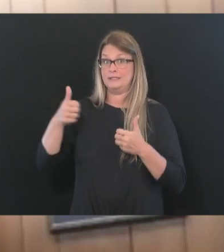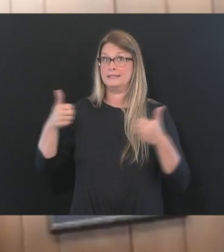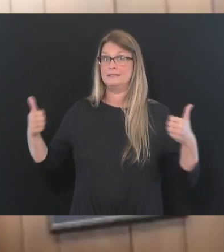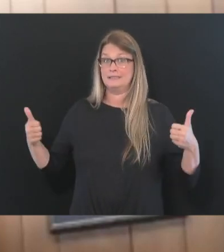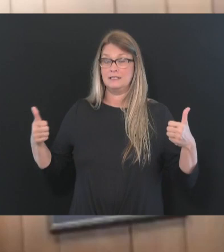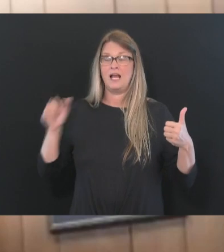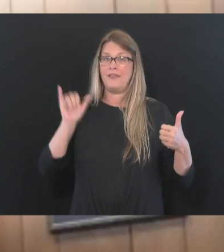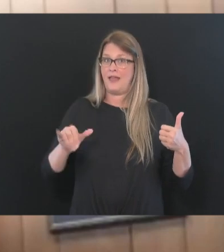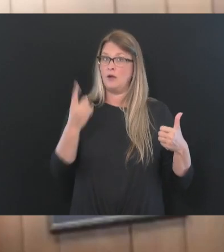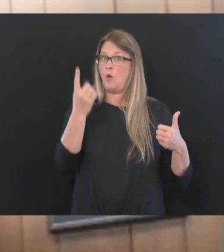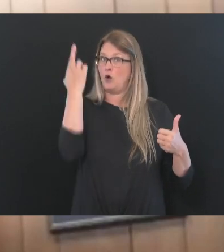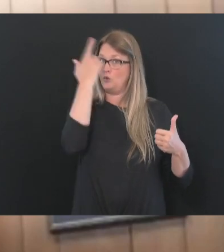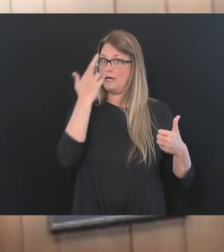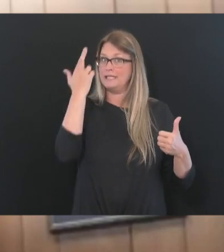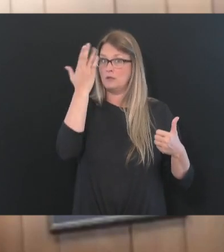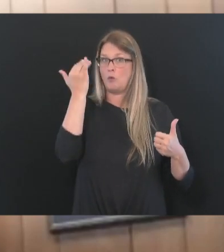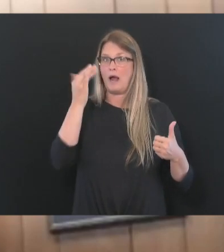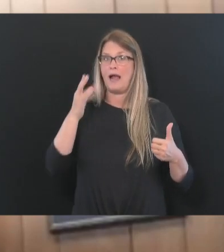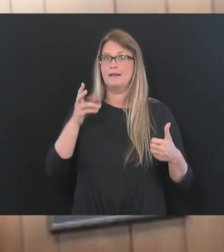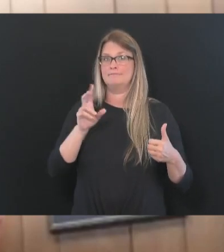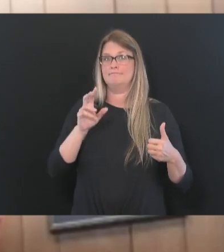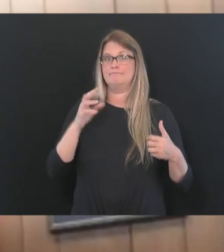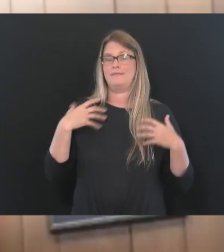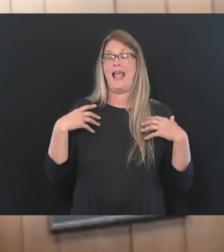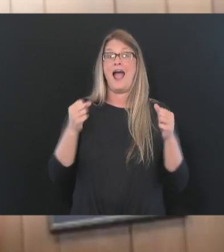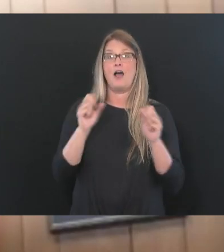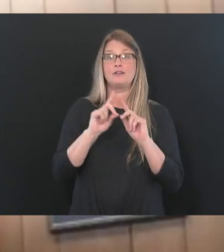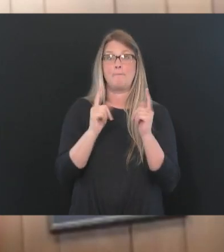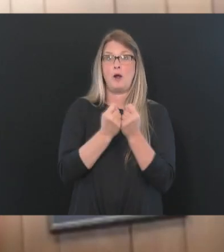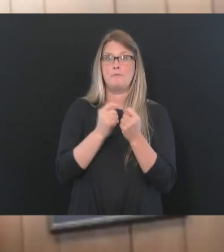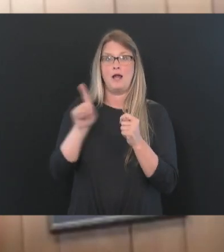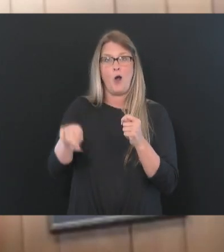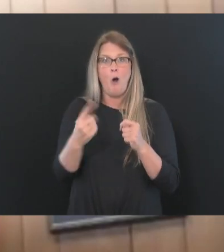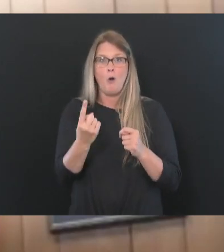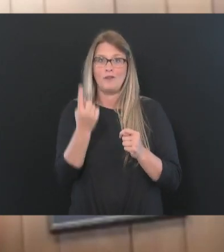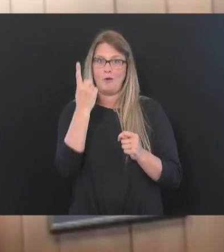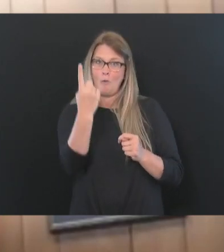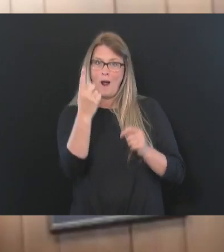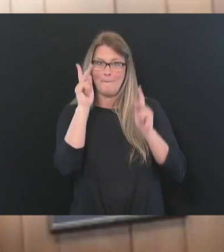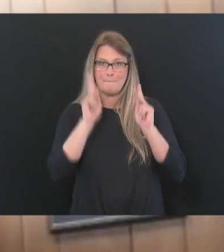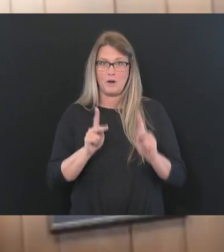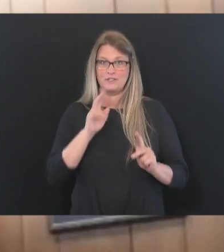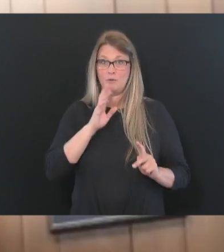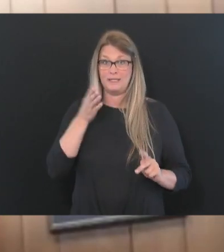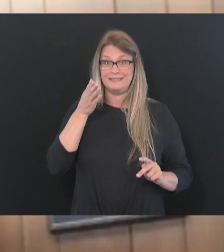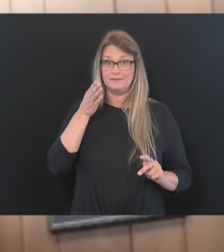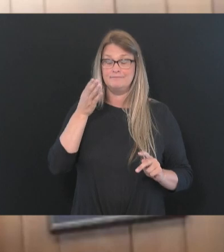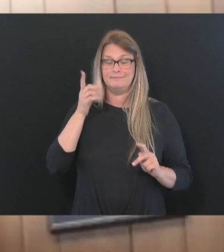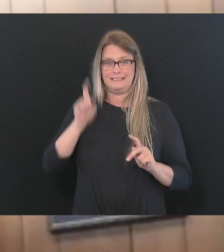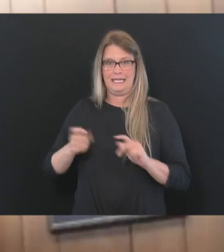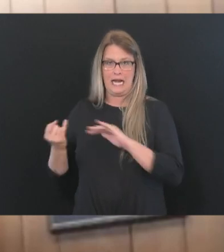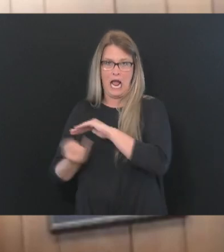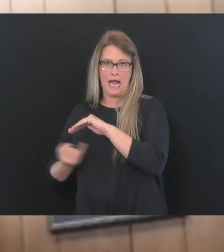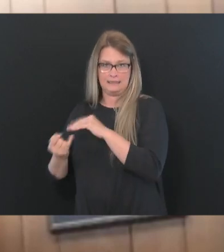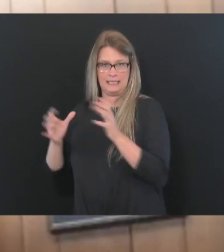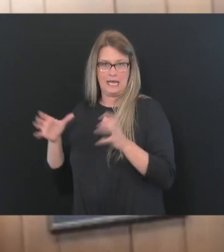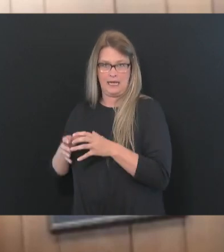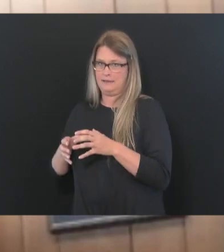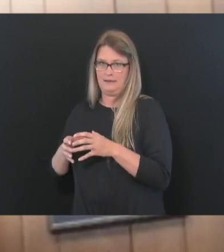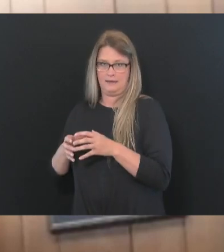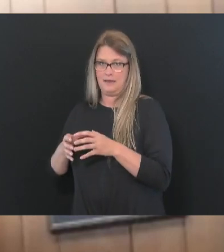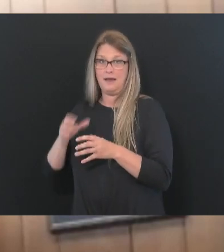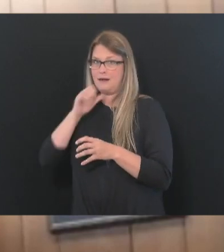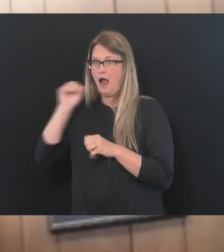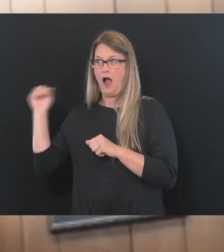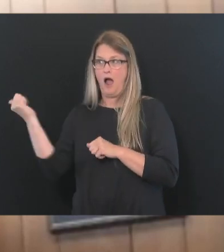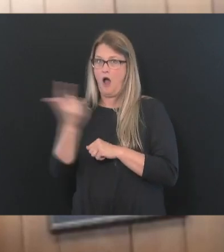that the Kanawha Charleston Health Department director decided that only one individual needed to be isolated in the event that you